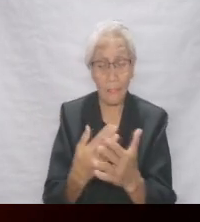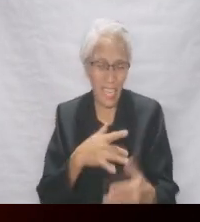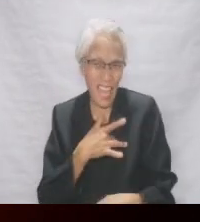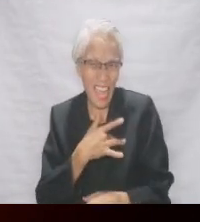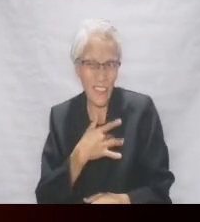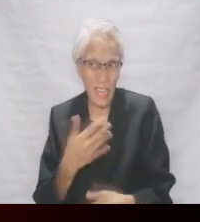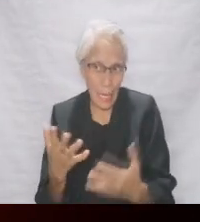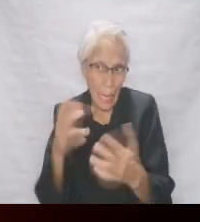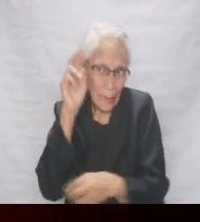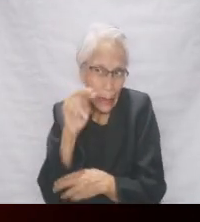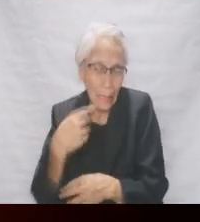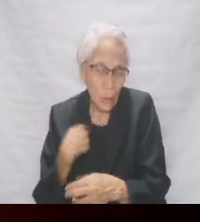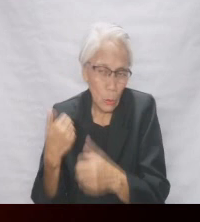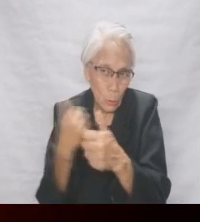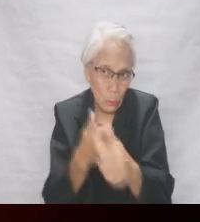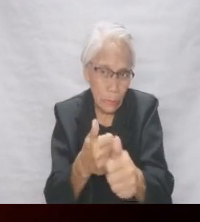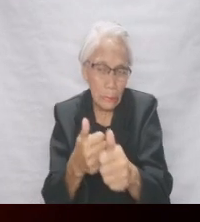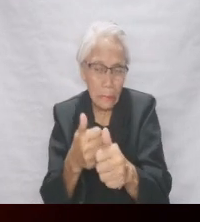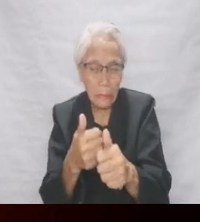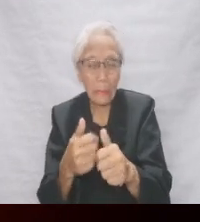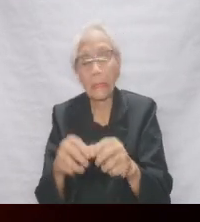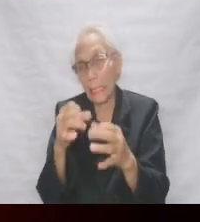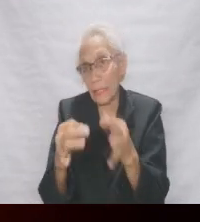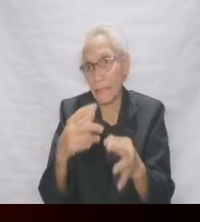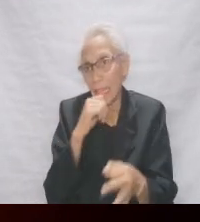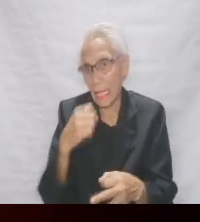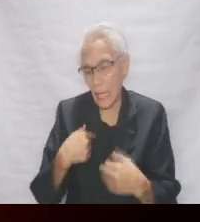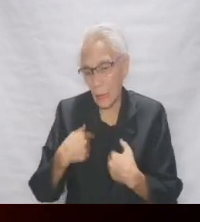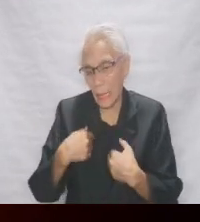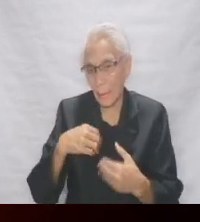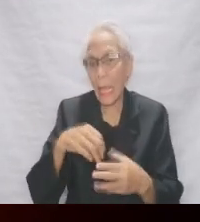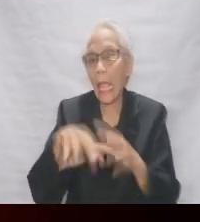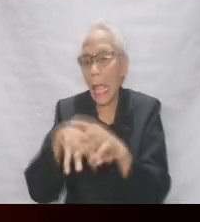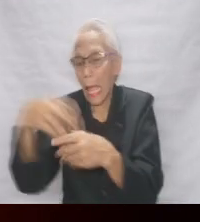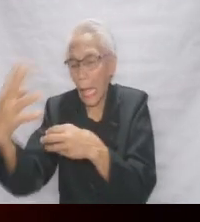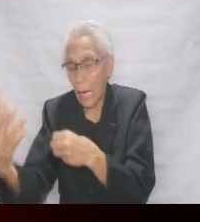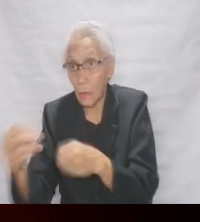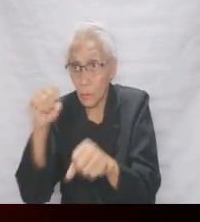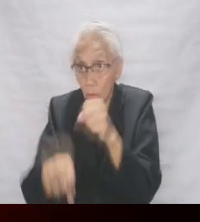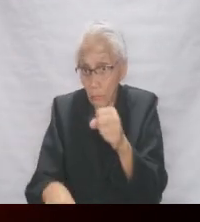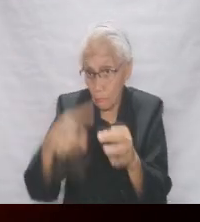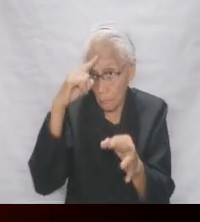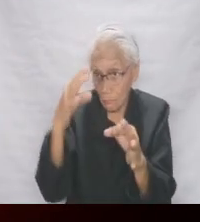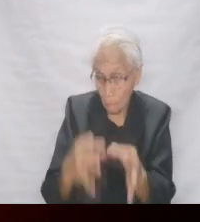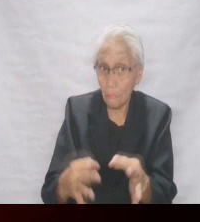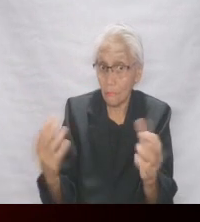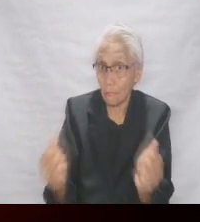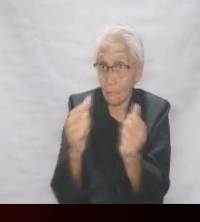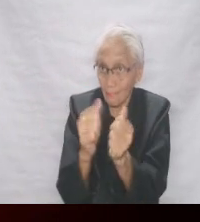footsteps. When I saw everybody stand up, I felt like I needed to join them. Otherwise, I'm like